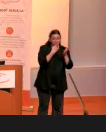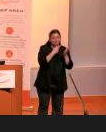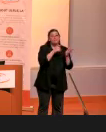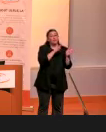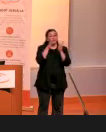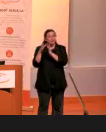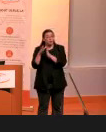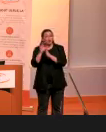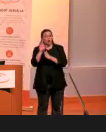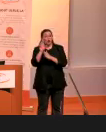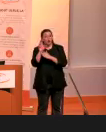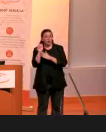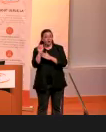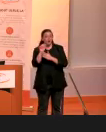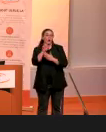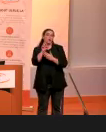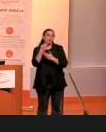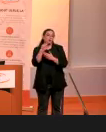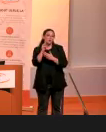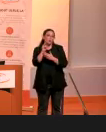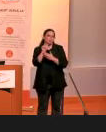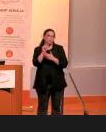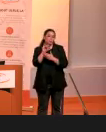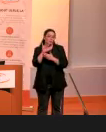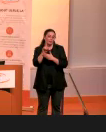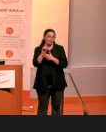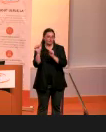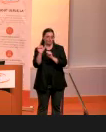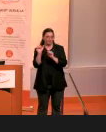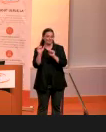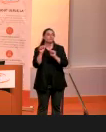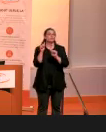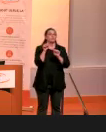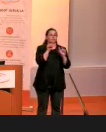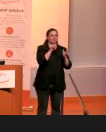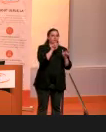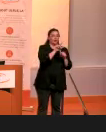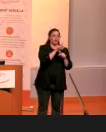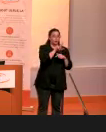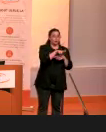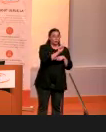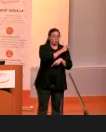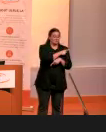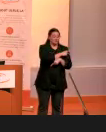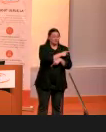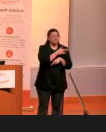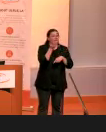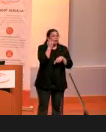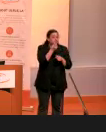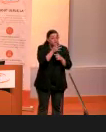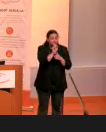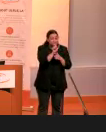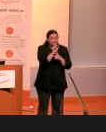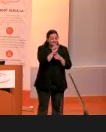RA patients, compared to those who never started statins, the patients who were on statins had decreased mortality overall over